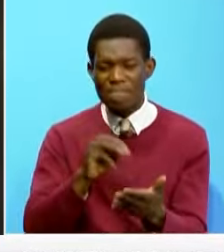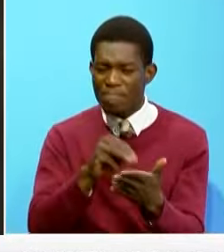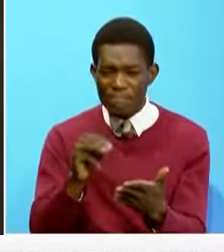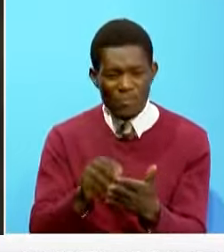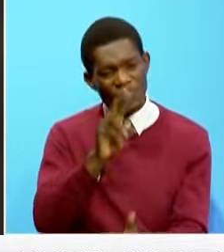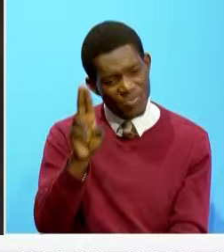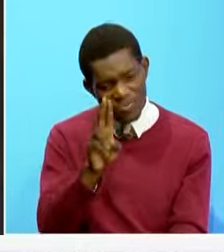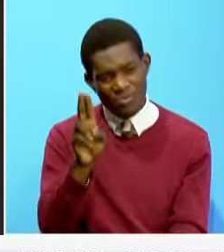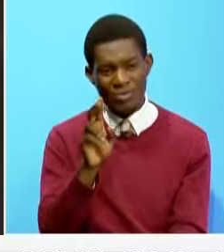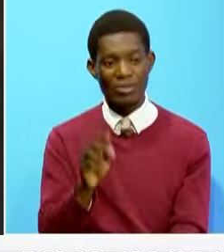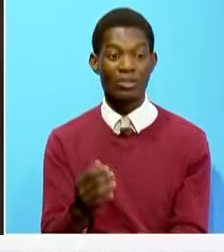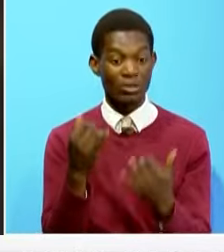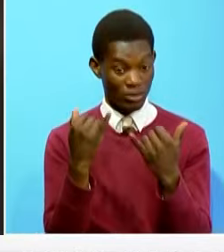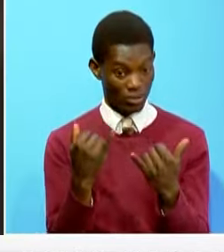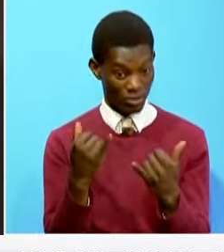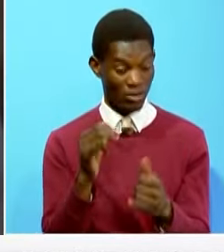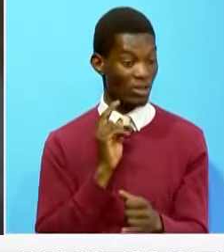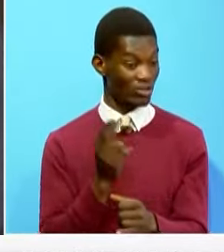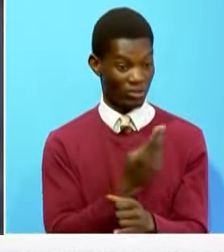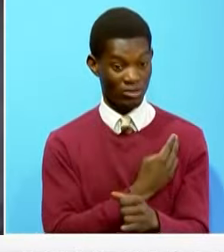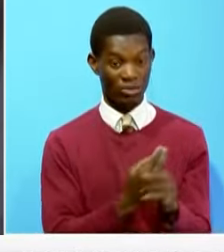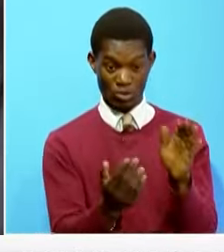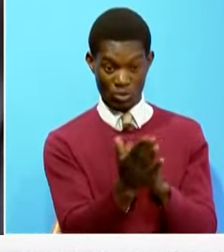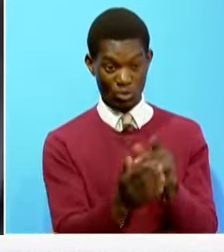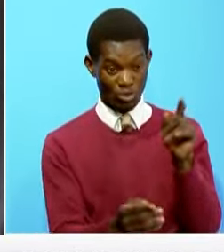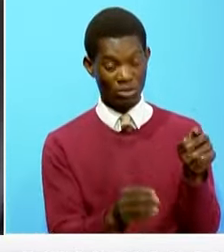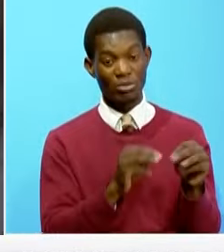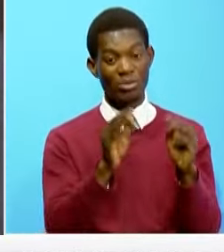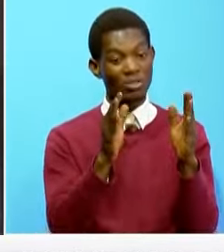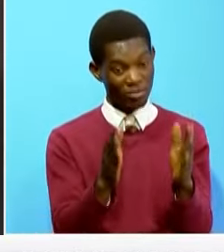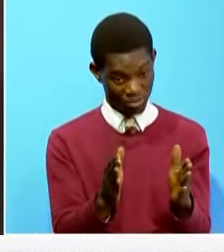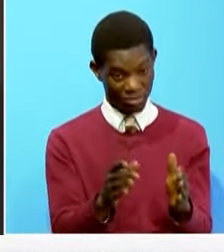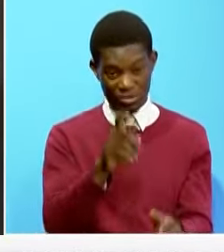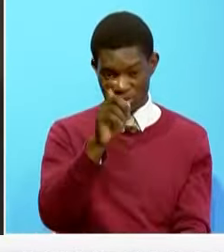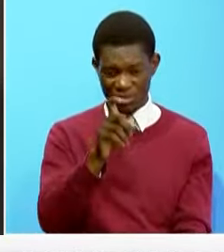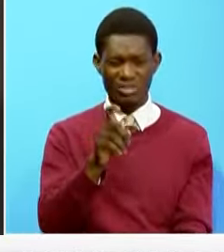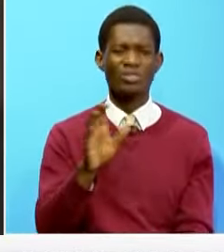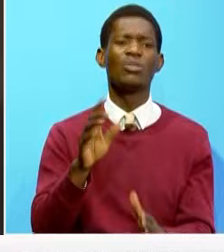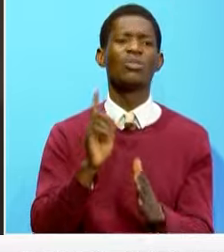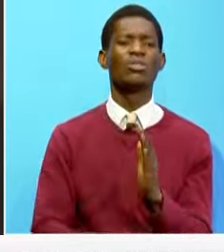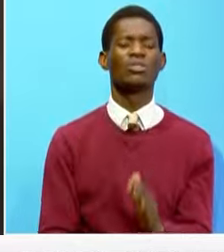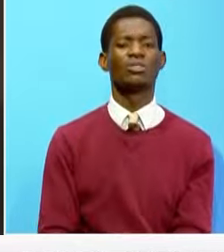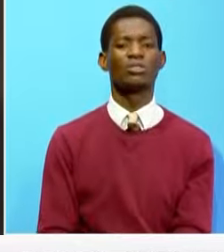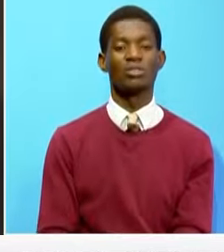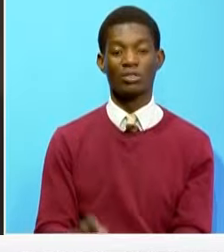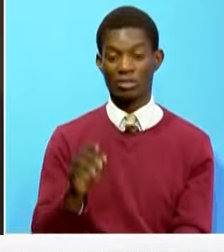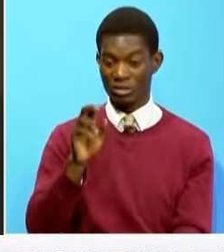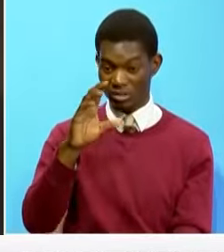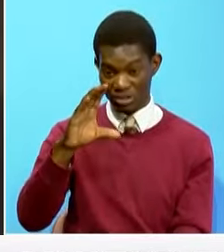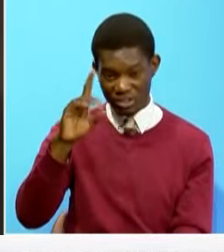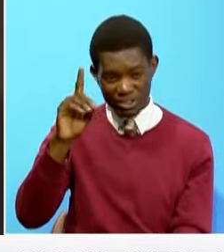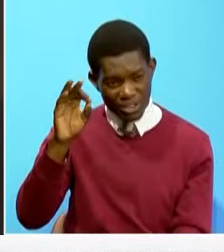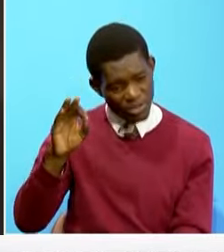us, as management for this particular school, let us take advantage of the availability of these funds